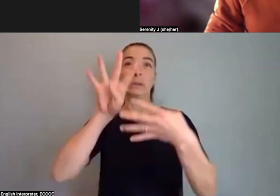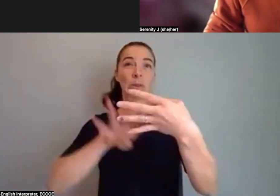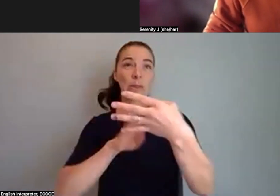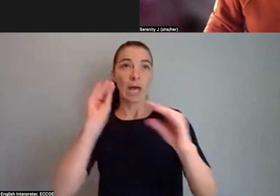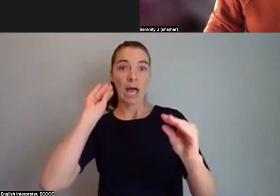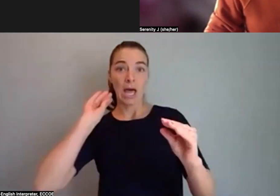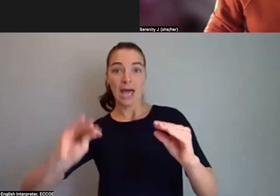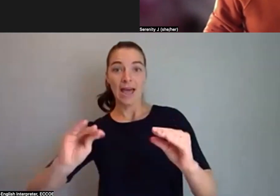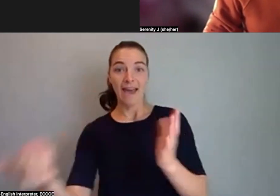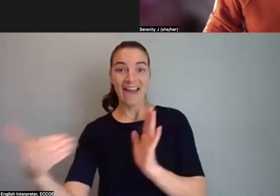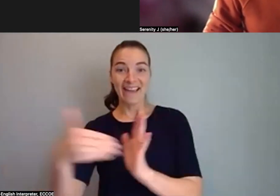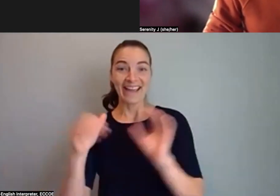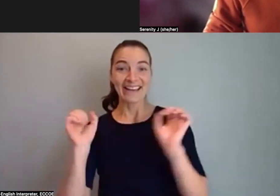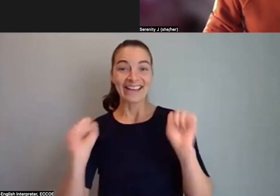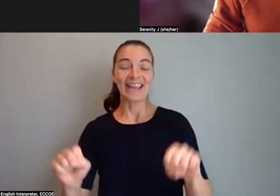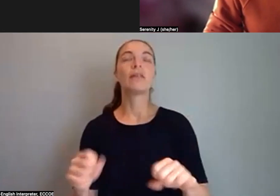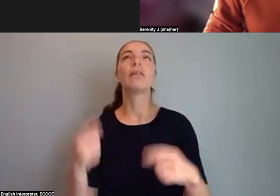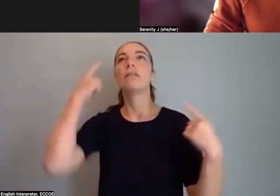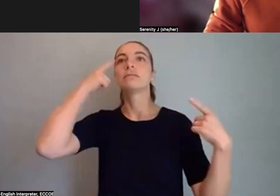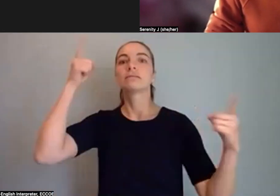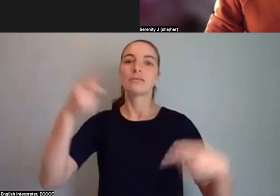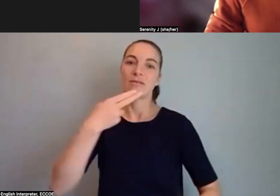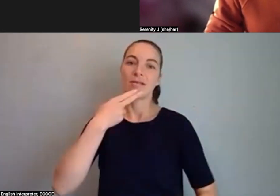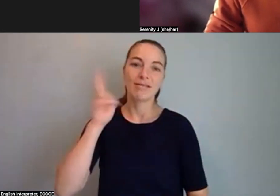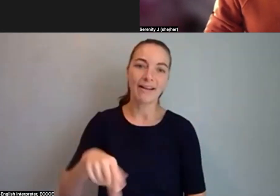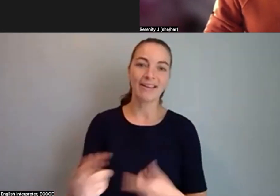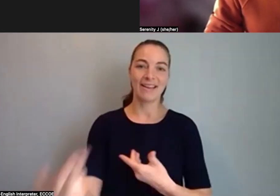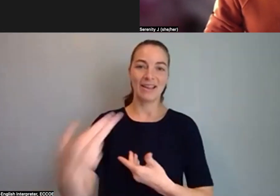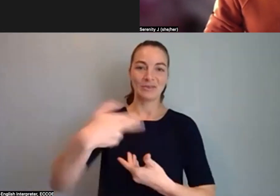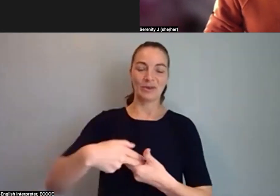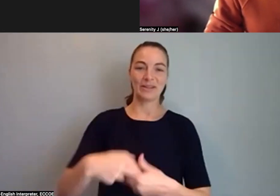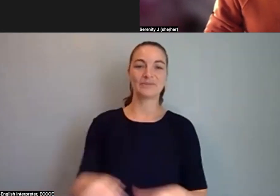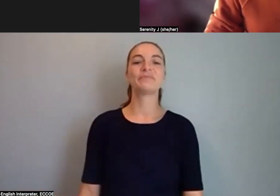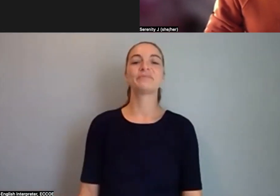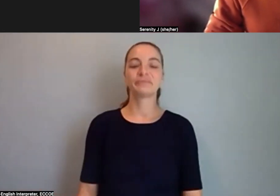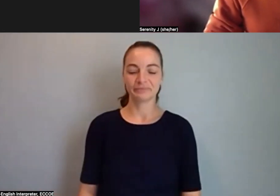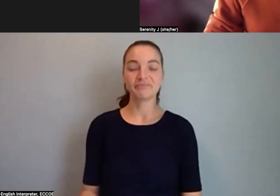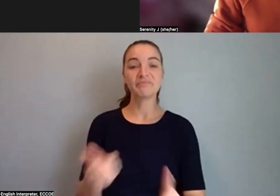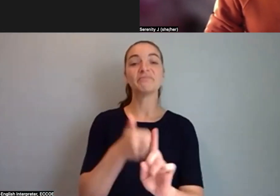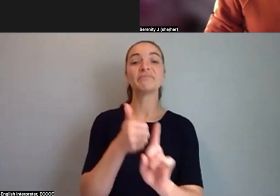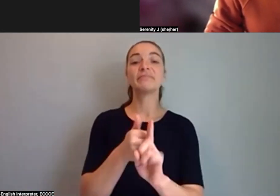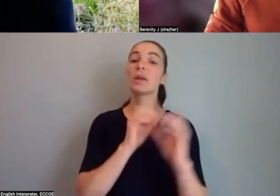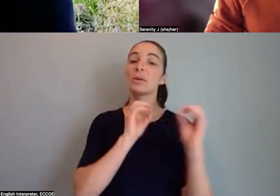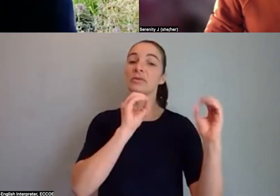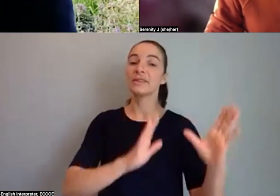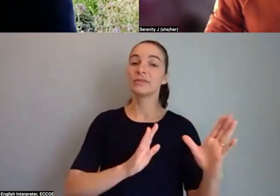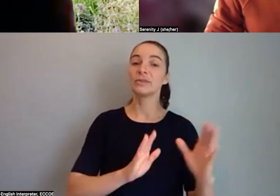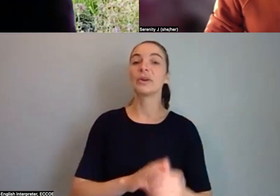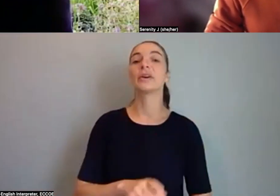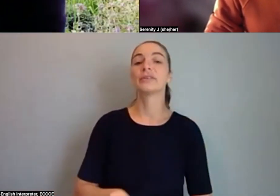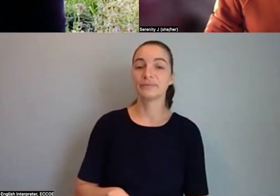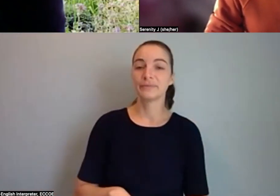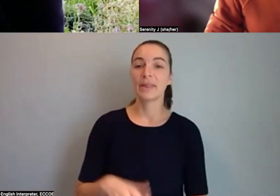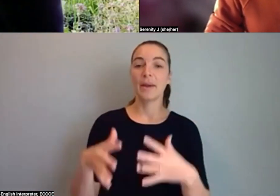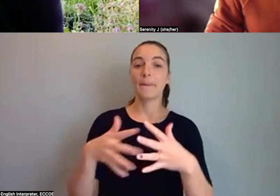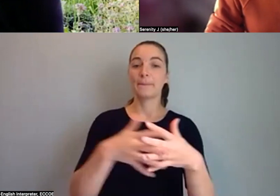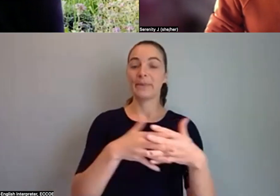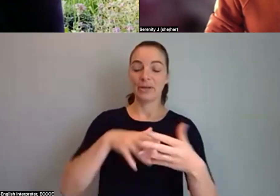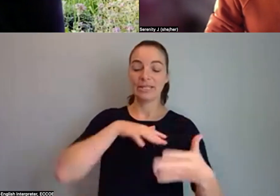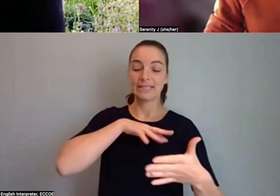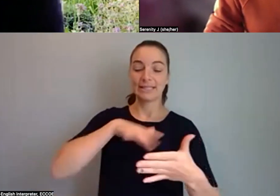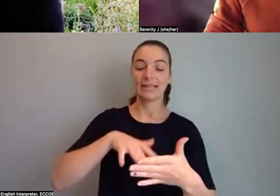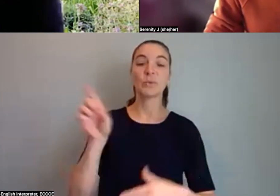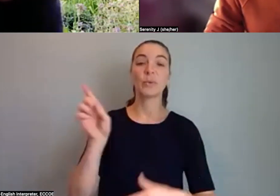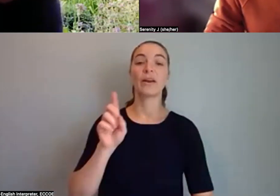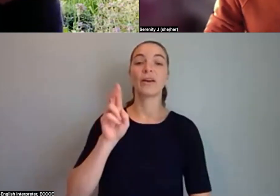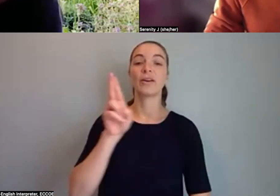Dr. Julie C is Professor of American Studies at the University of California, Davis. She is the author of three significant groundbreaking